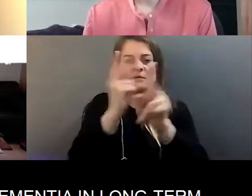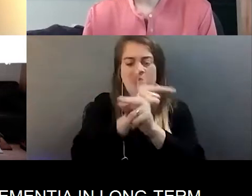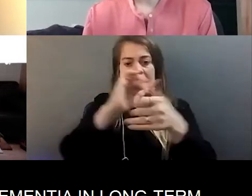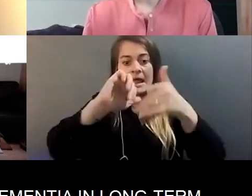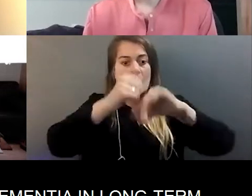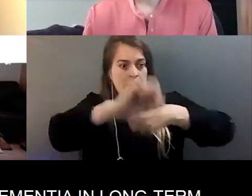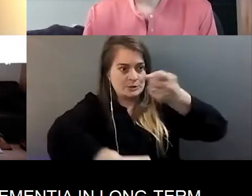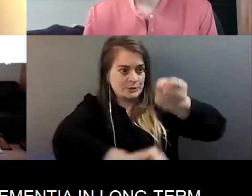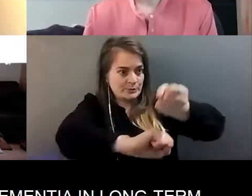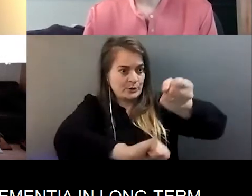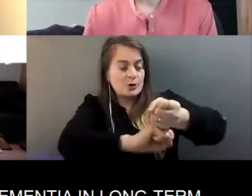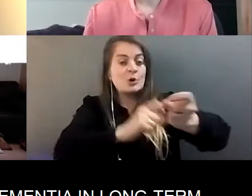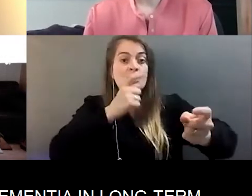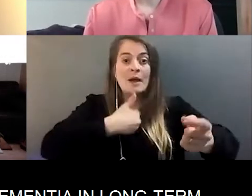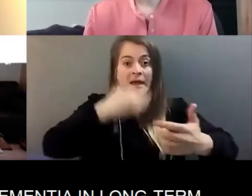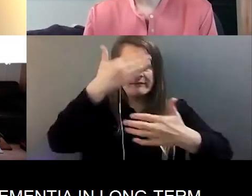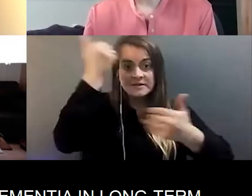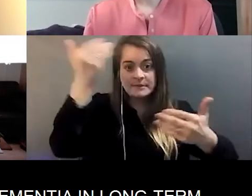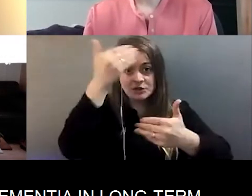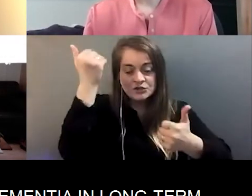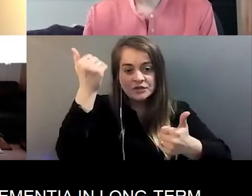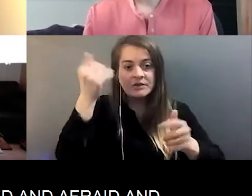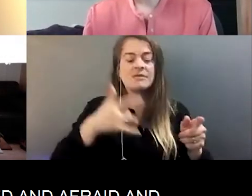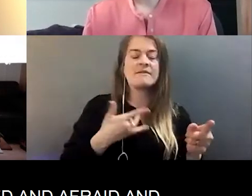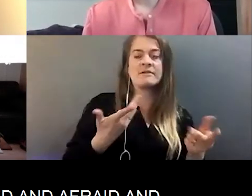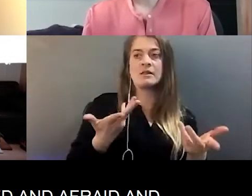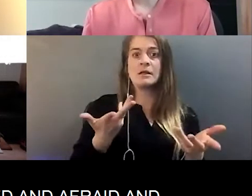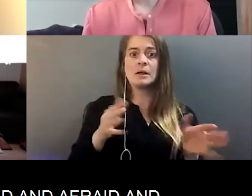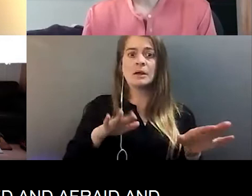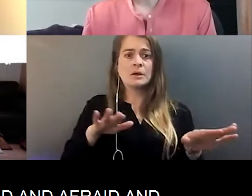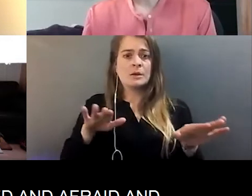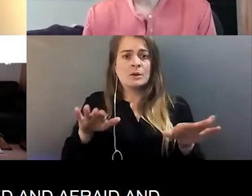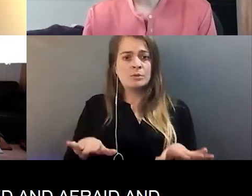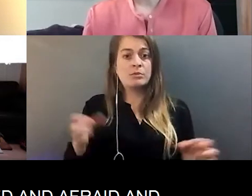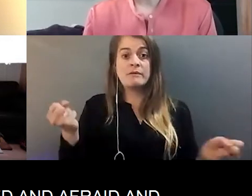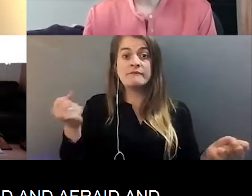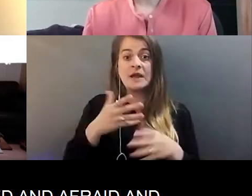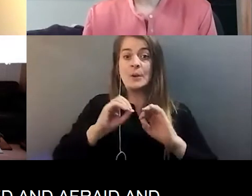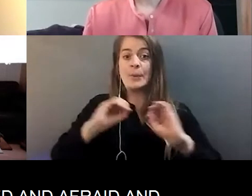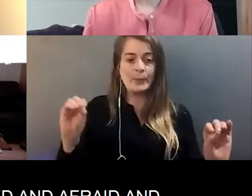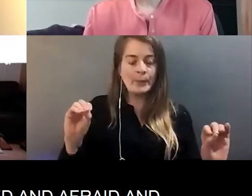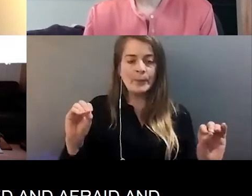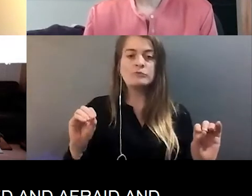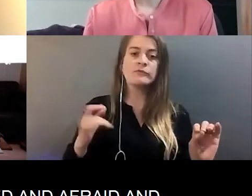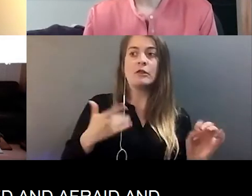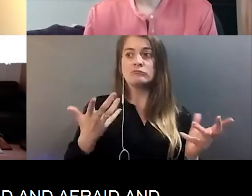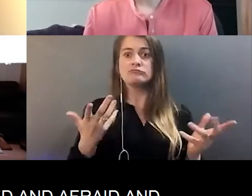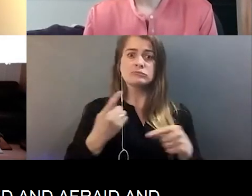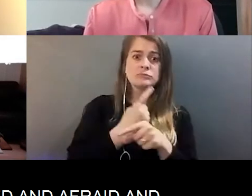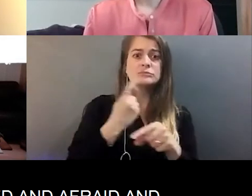support people with dementia and long-term care so they don't feel distressed and afraid and confused.